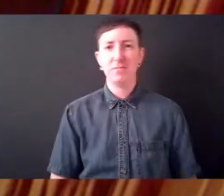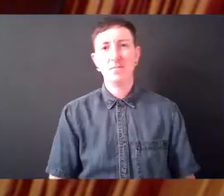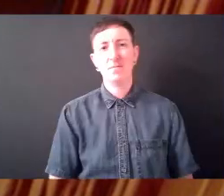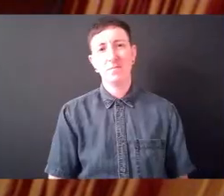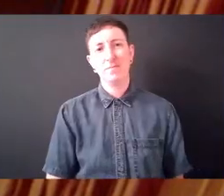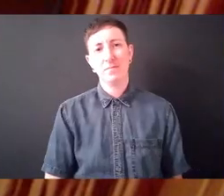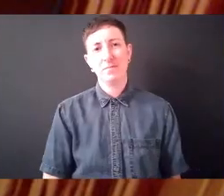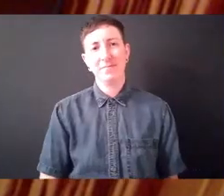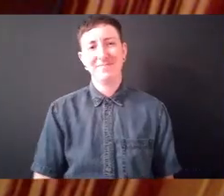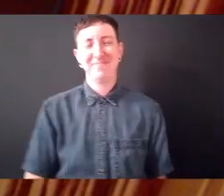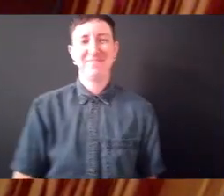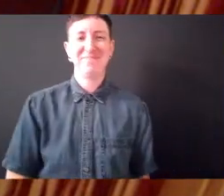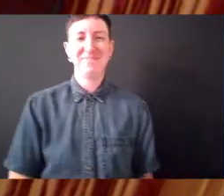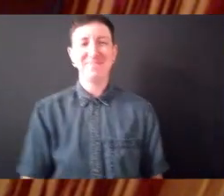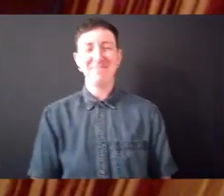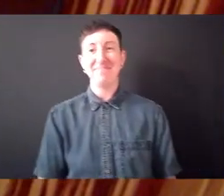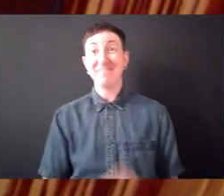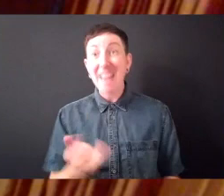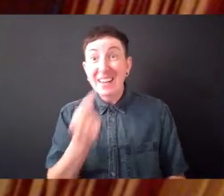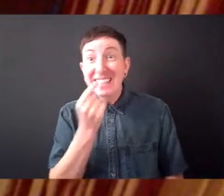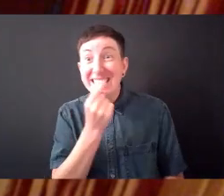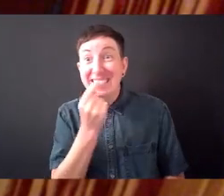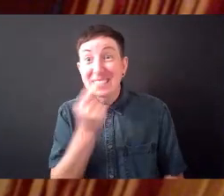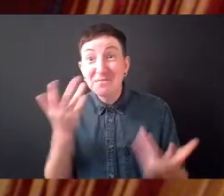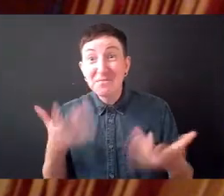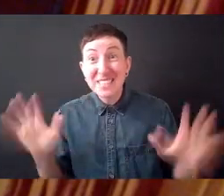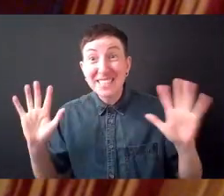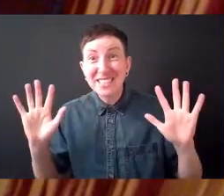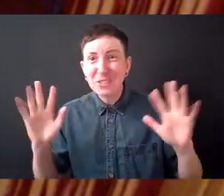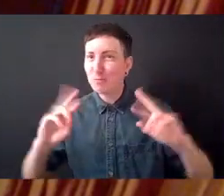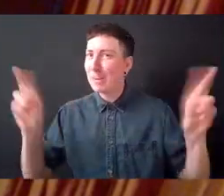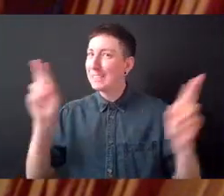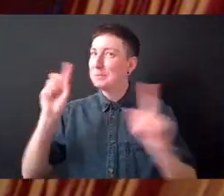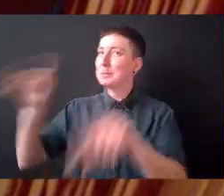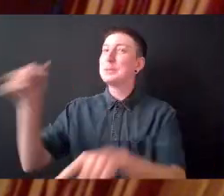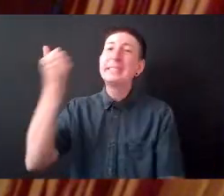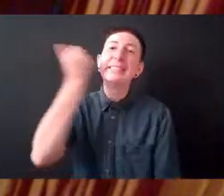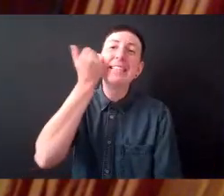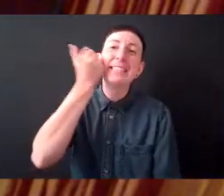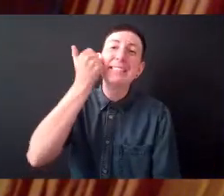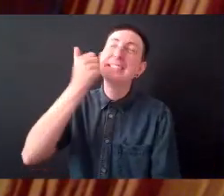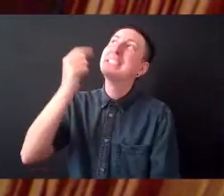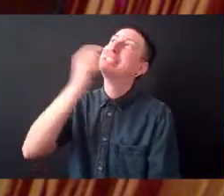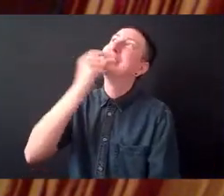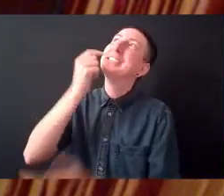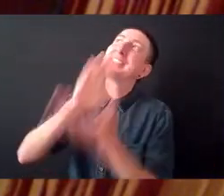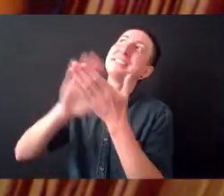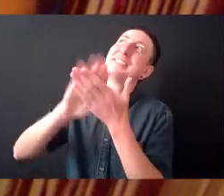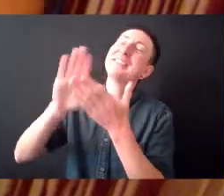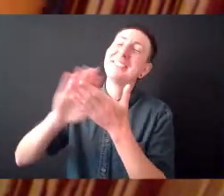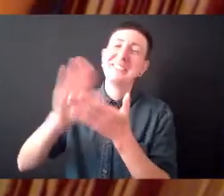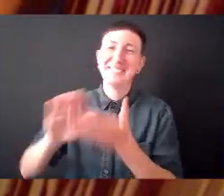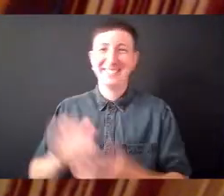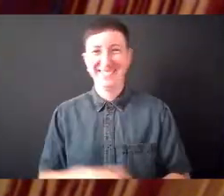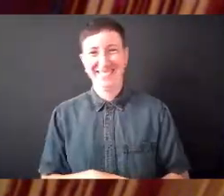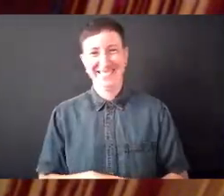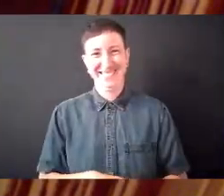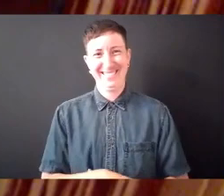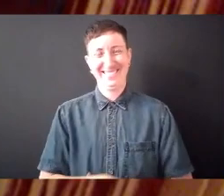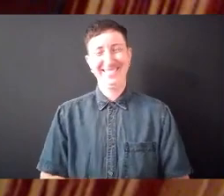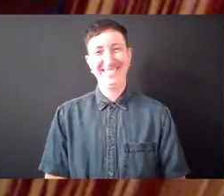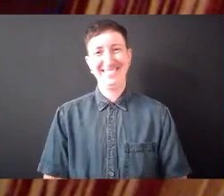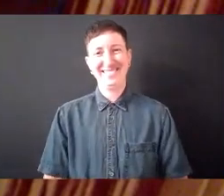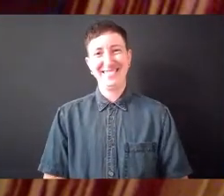Look at that. It's all ready for the dentist. So let's try him on and see how he looks.